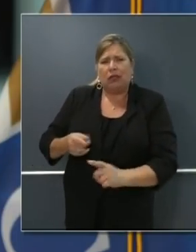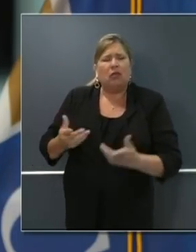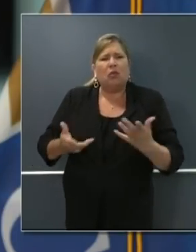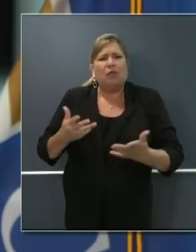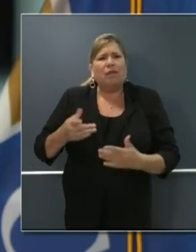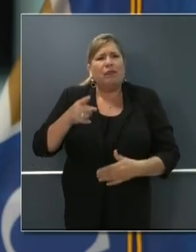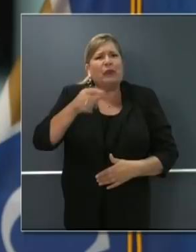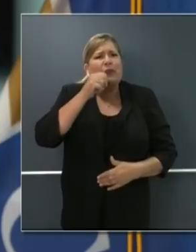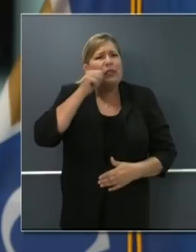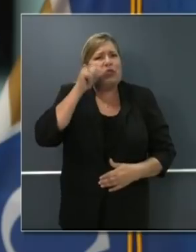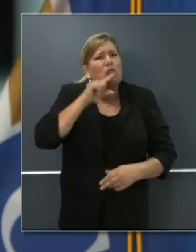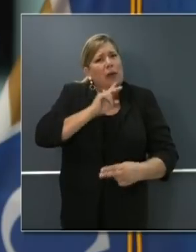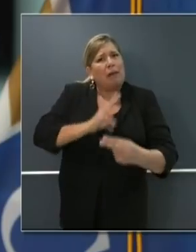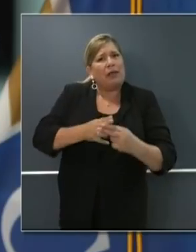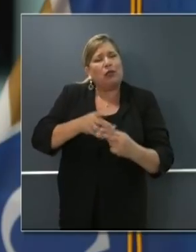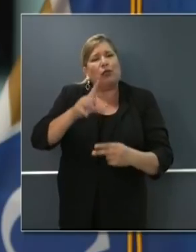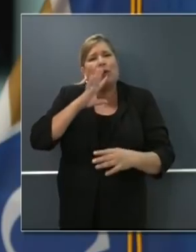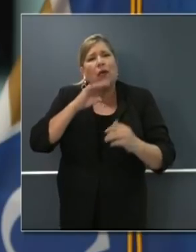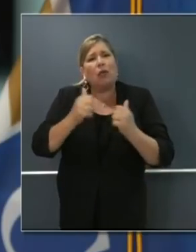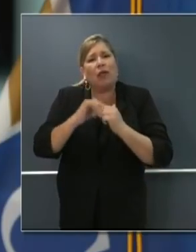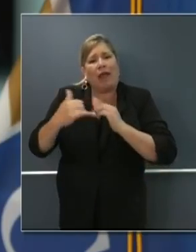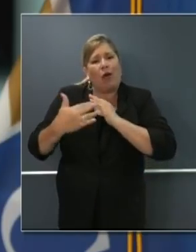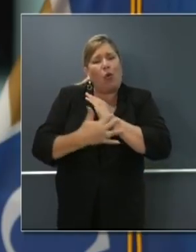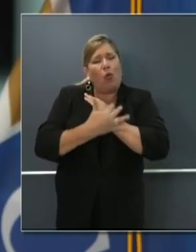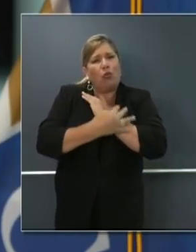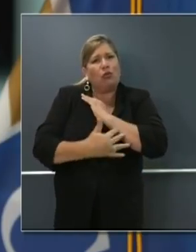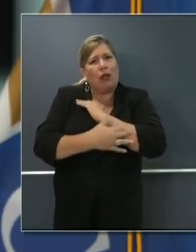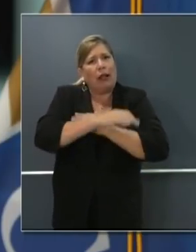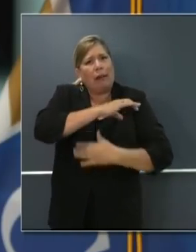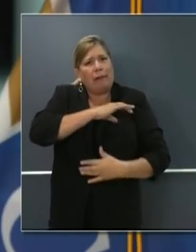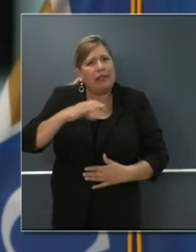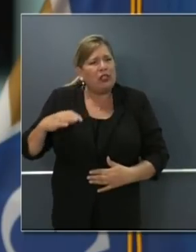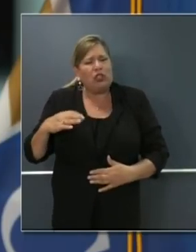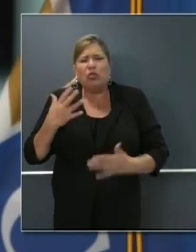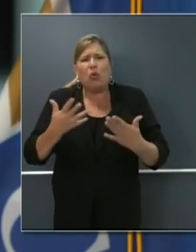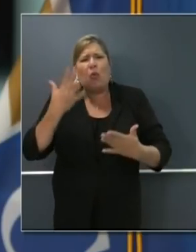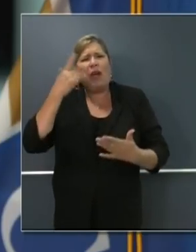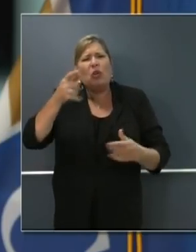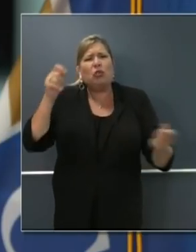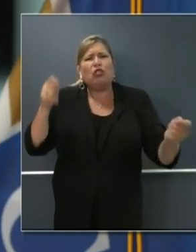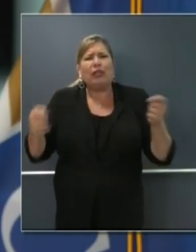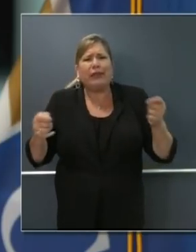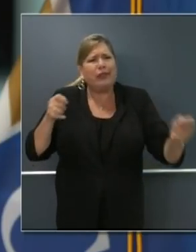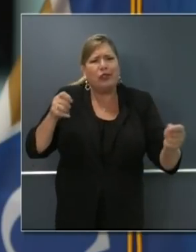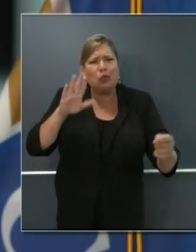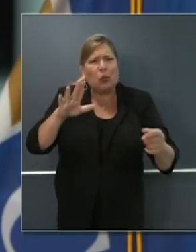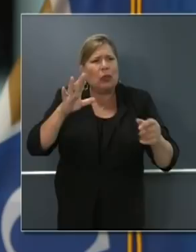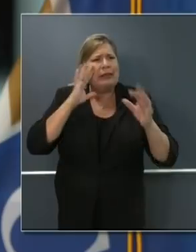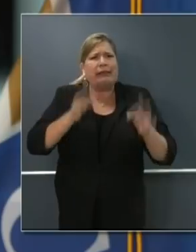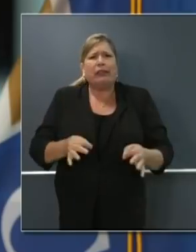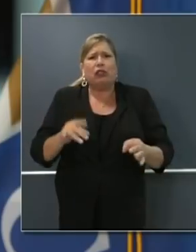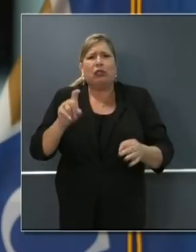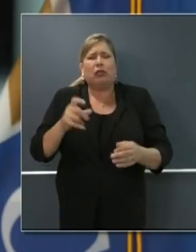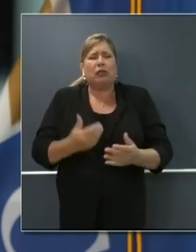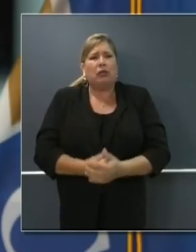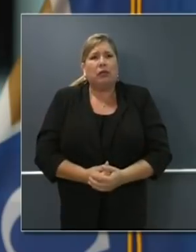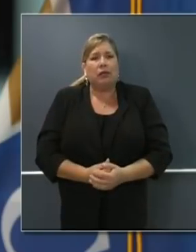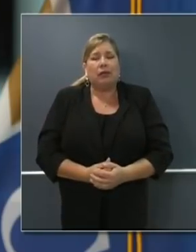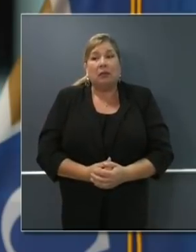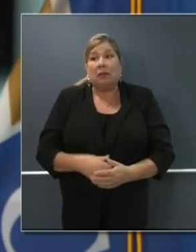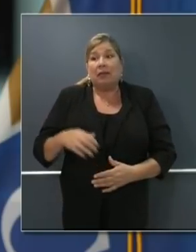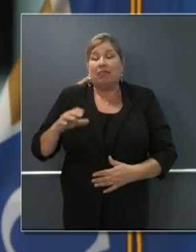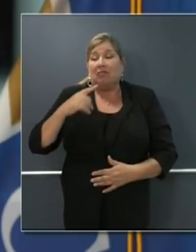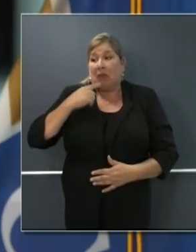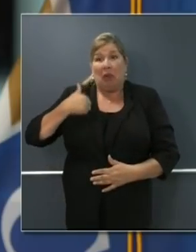state lands about advice. So what kind of made you kind of pull back? Oh, we never did. This is exactly the conversations we were